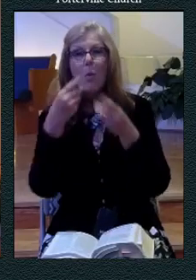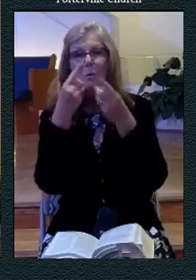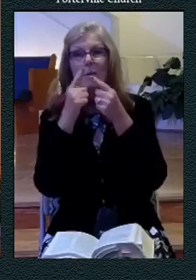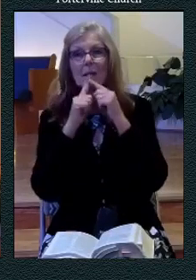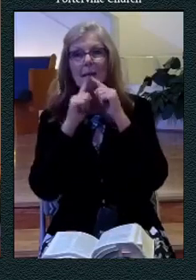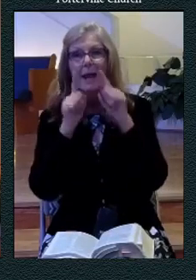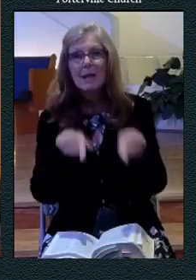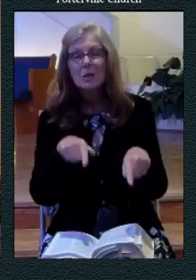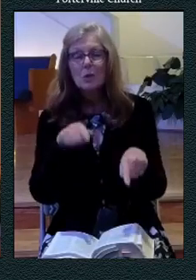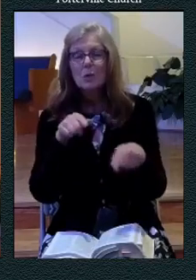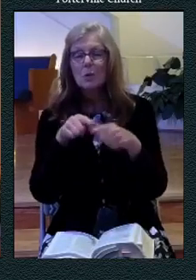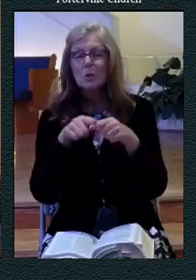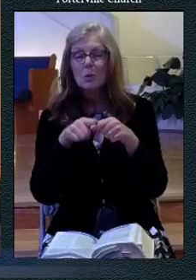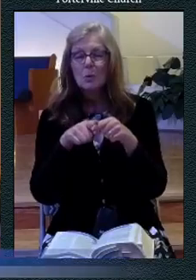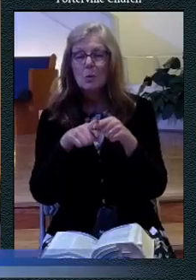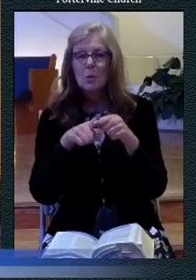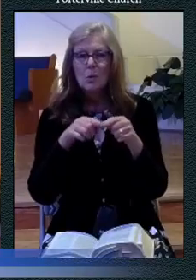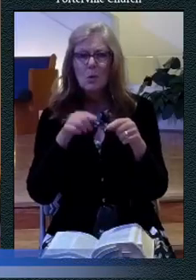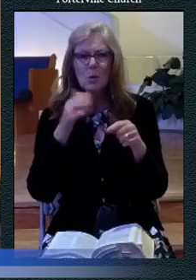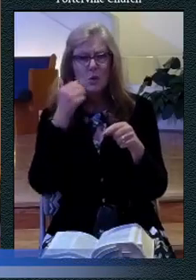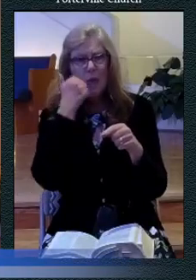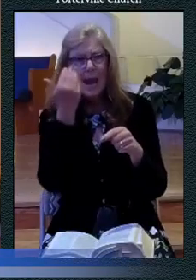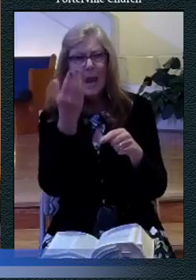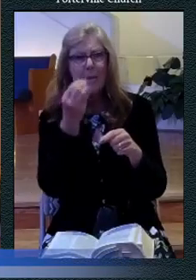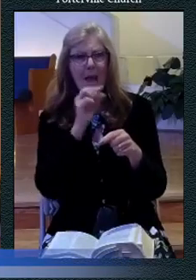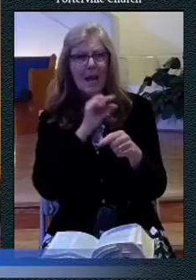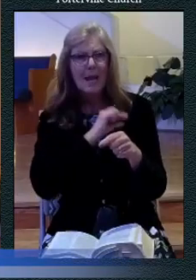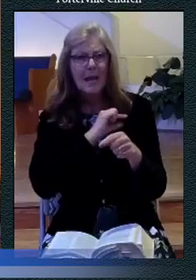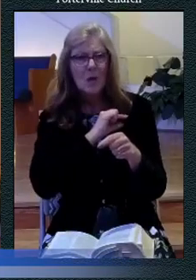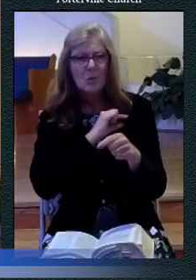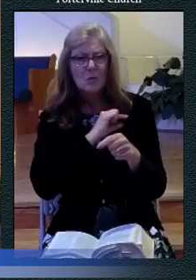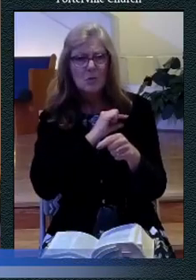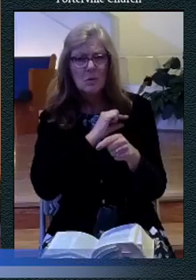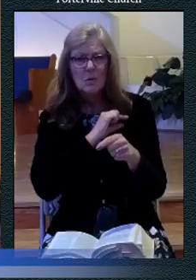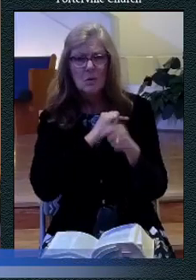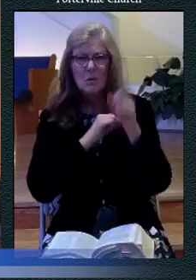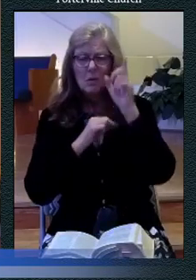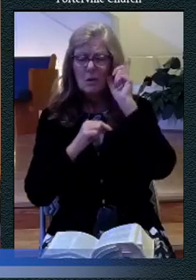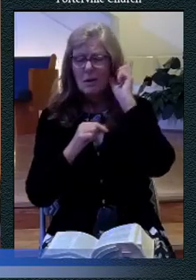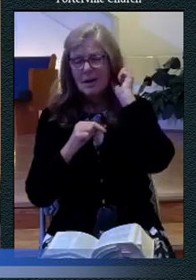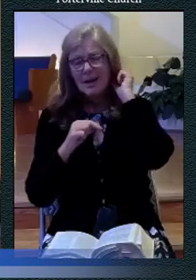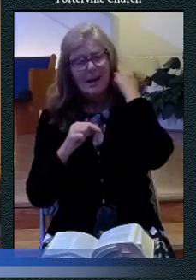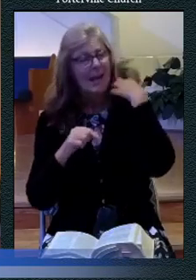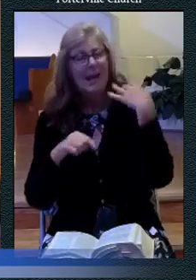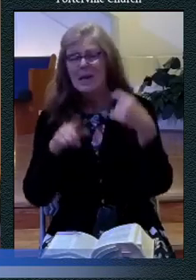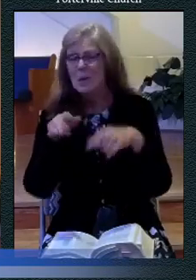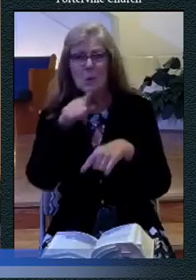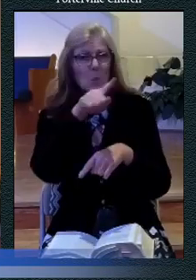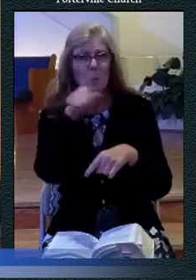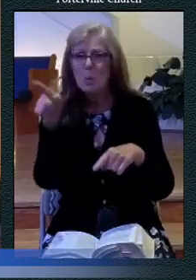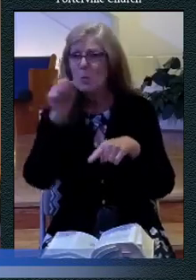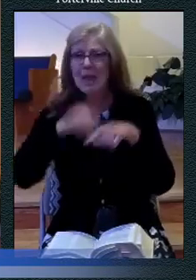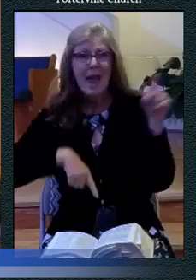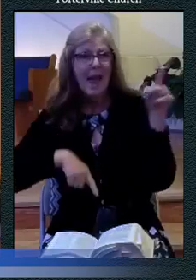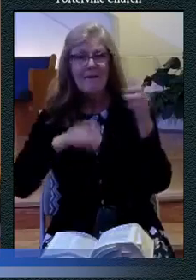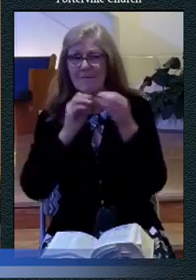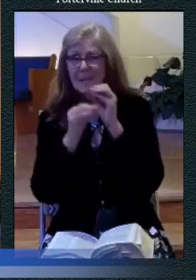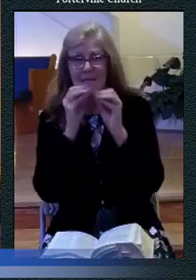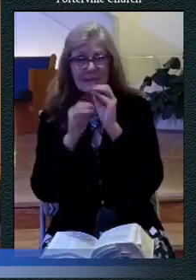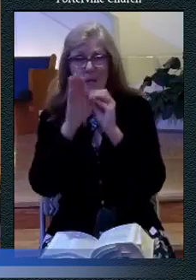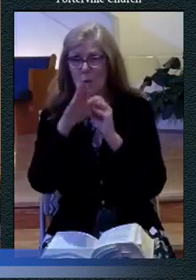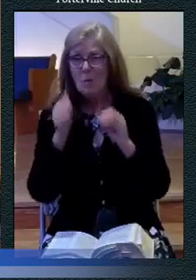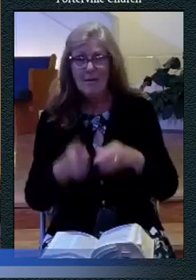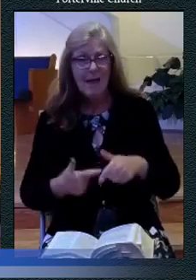and guilt. It's the only solution. Don't fall into the game of trying to polish up your life. Yes, we want